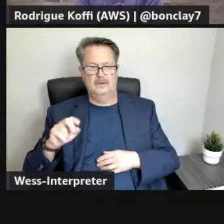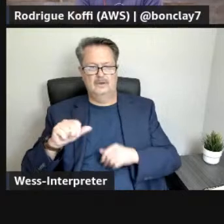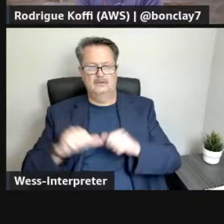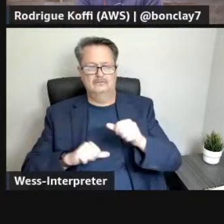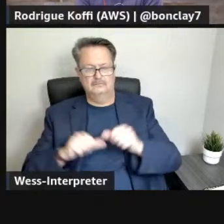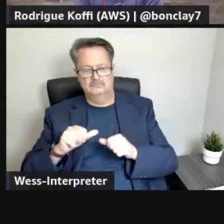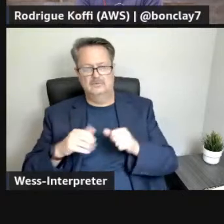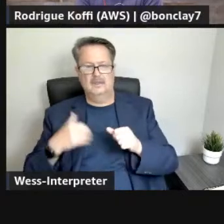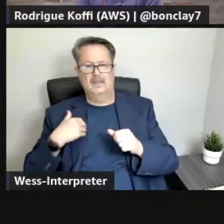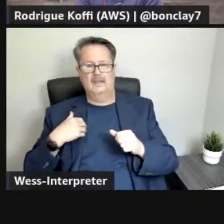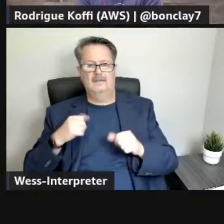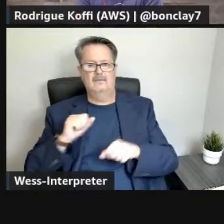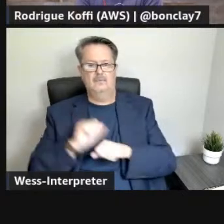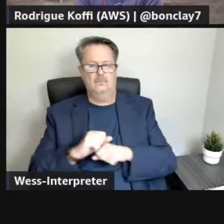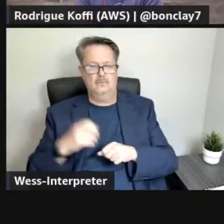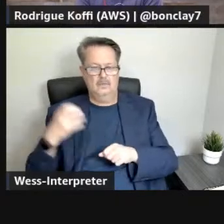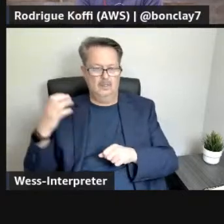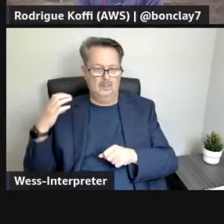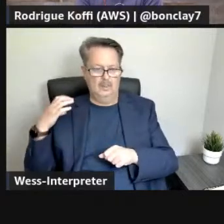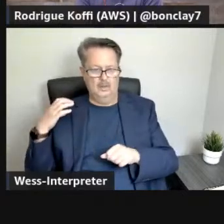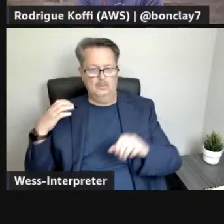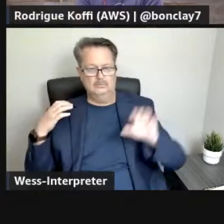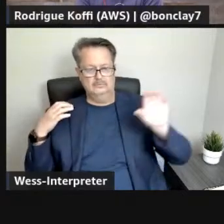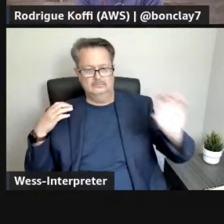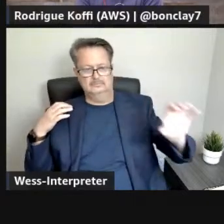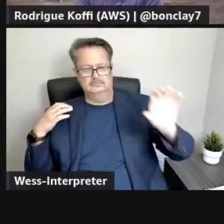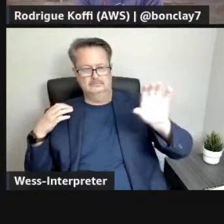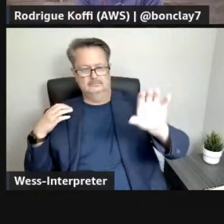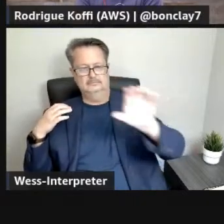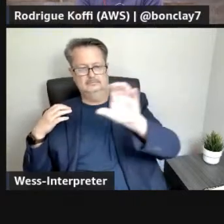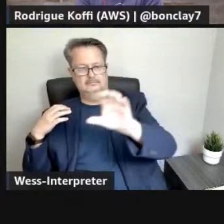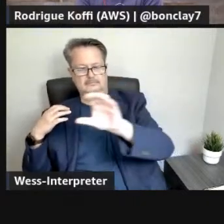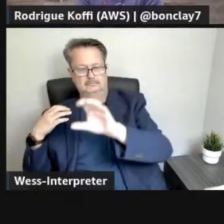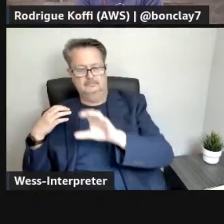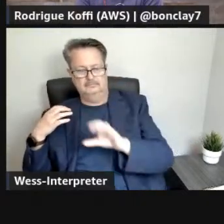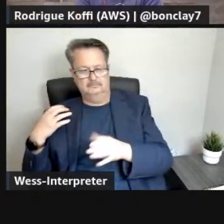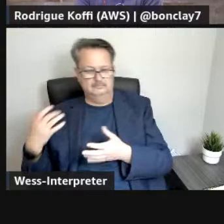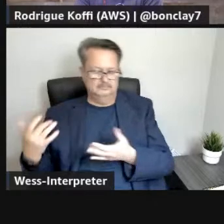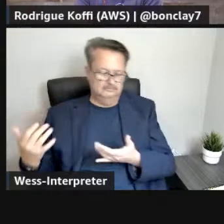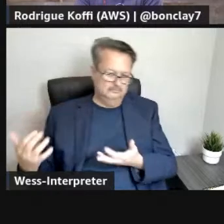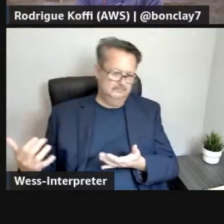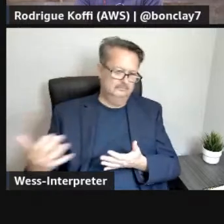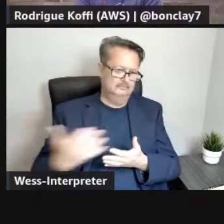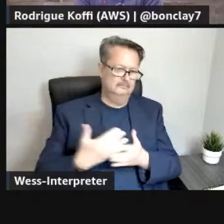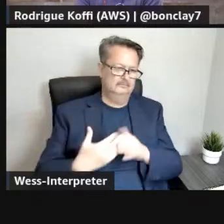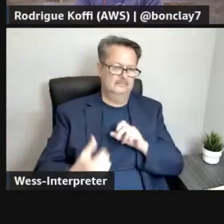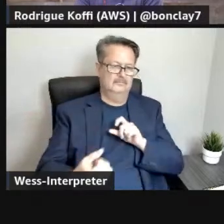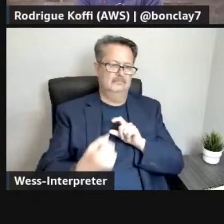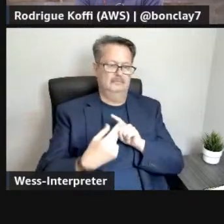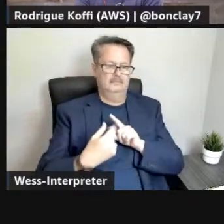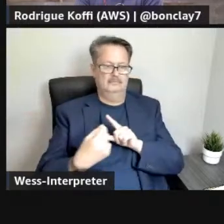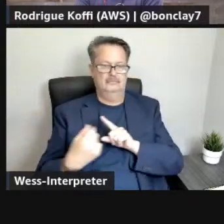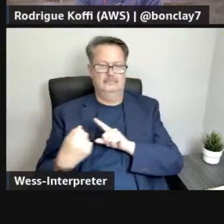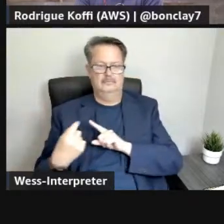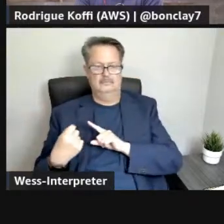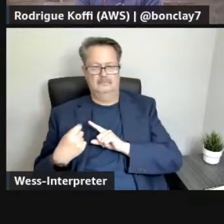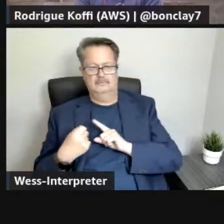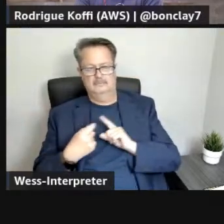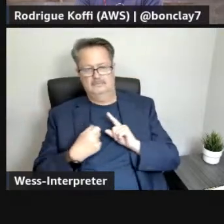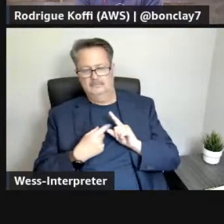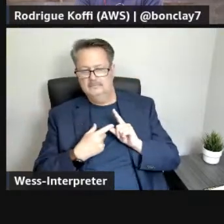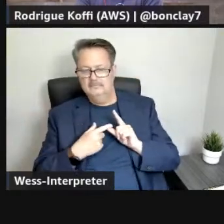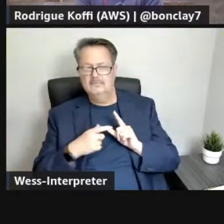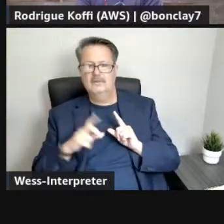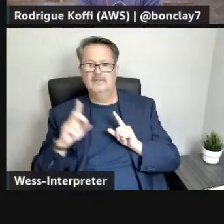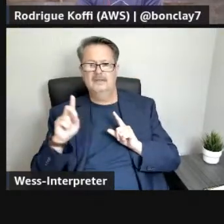workloads where your OpenTelemetry collector is deployed, and we're just collecting all the signals from the workload itself and sending all the data to a